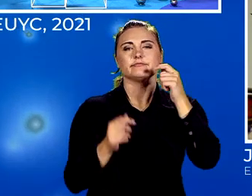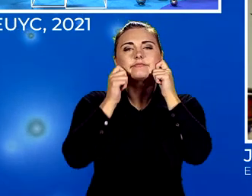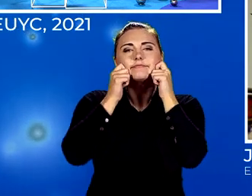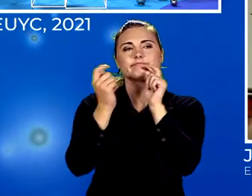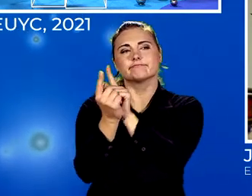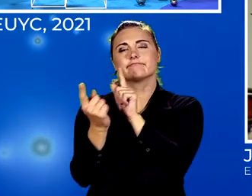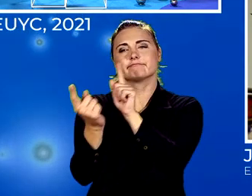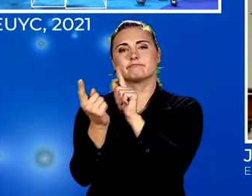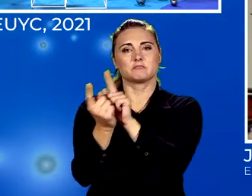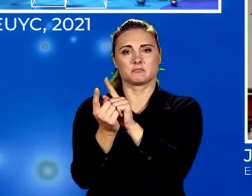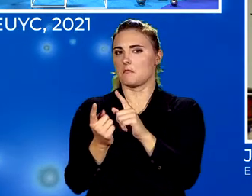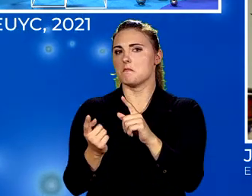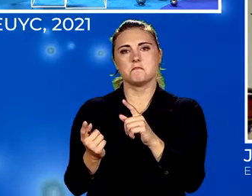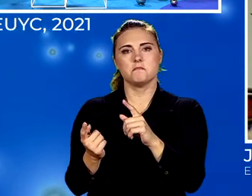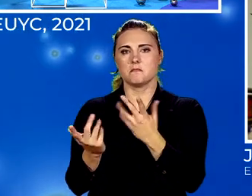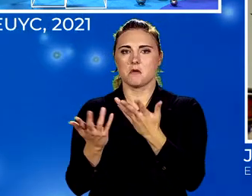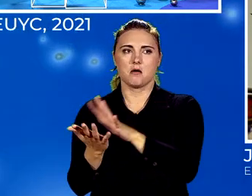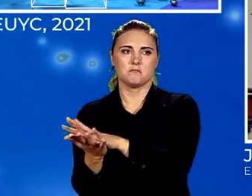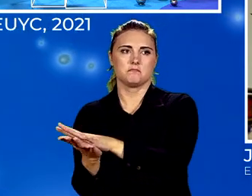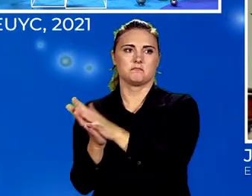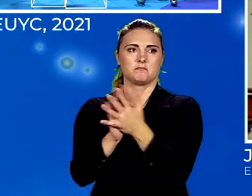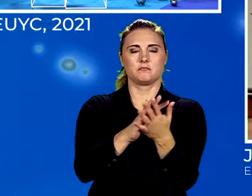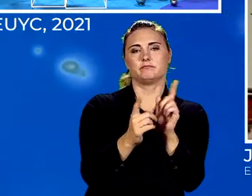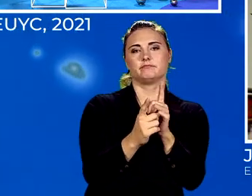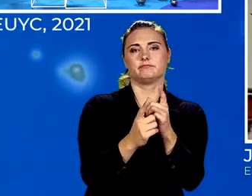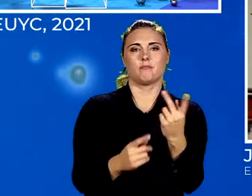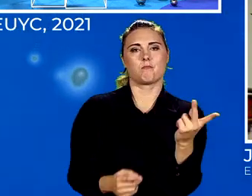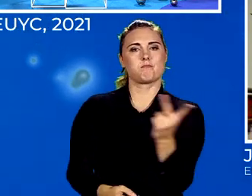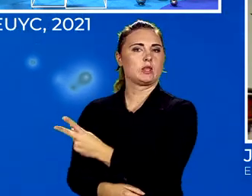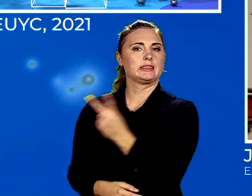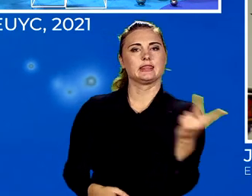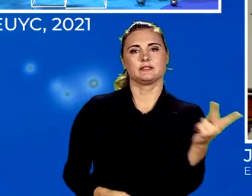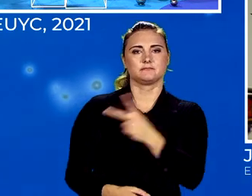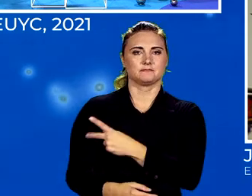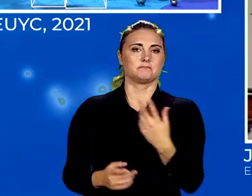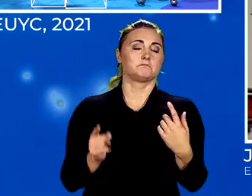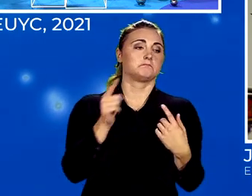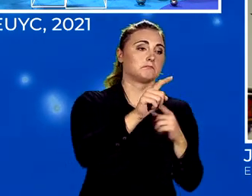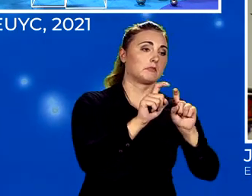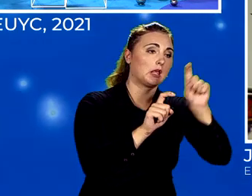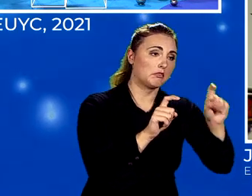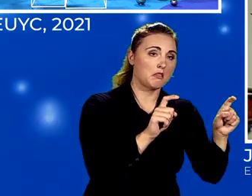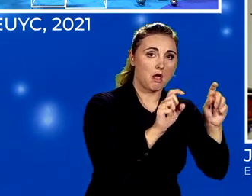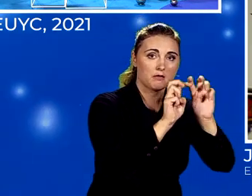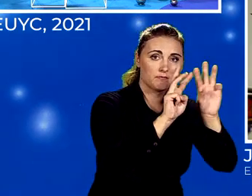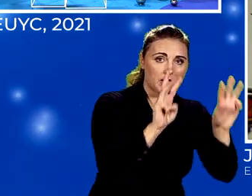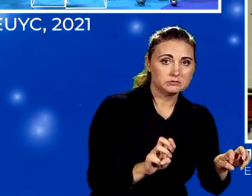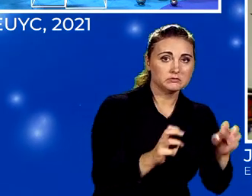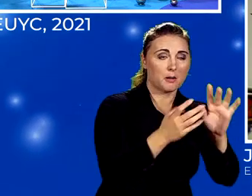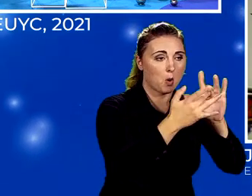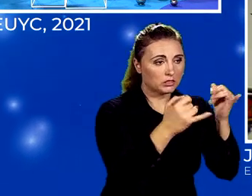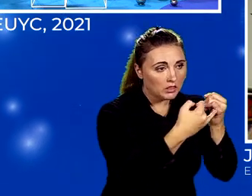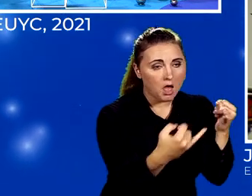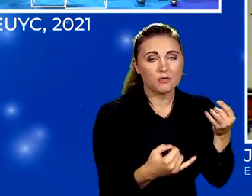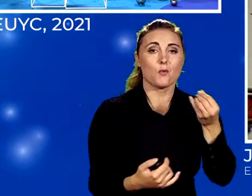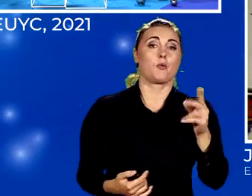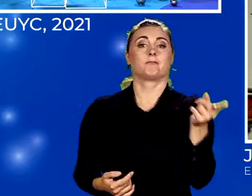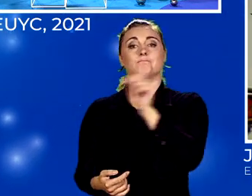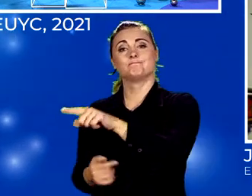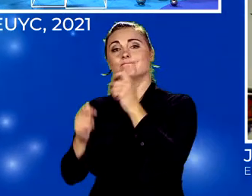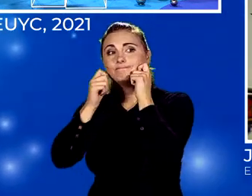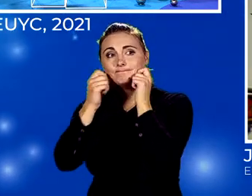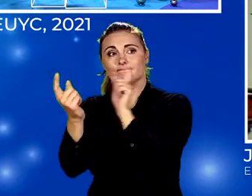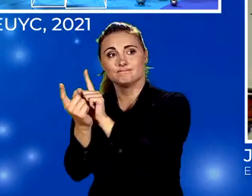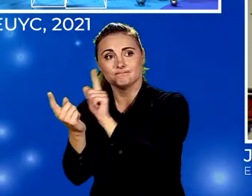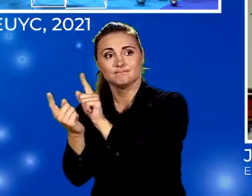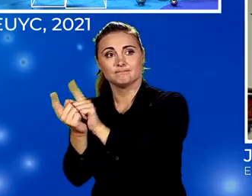this online, hybrid, and physical. And I think we're doing quite a good job also right now. And it's a very good observation, because for some people it's easier to be